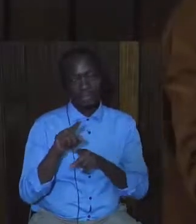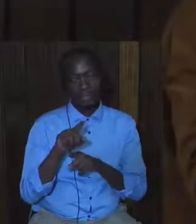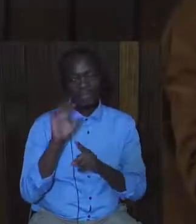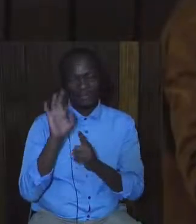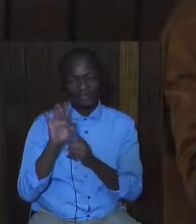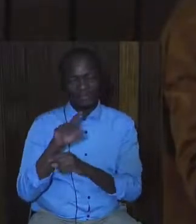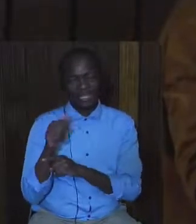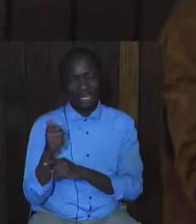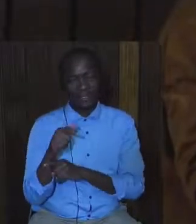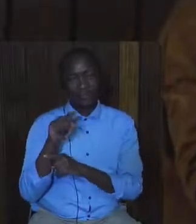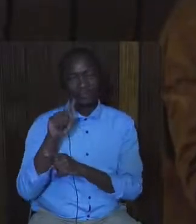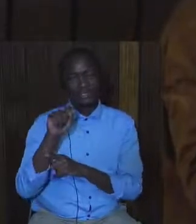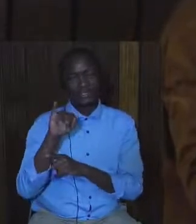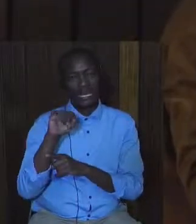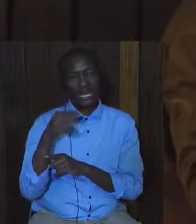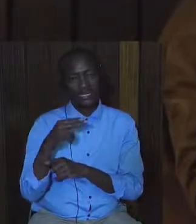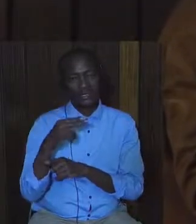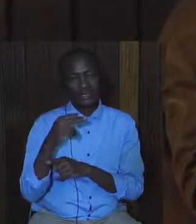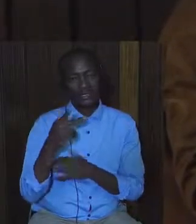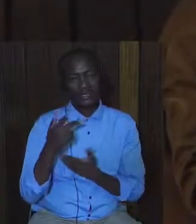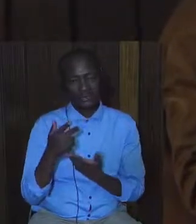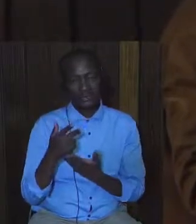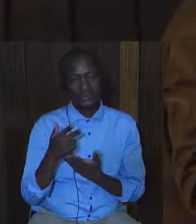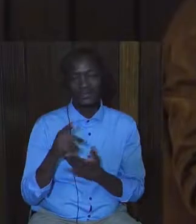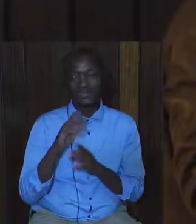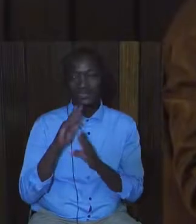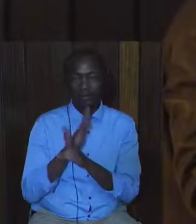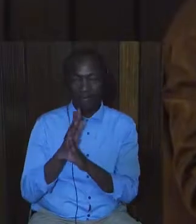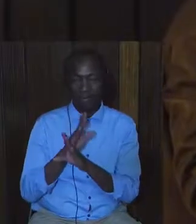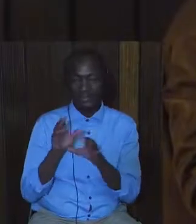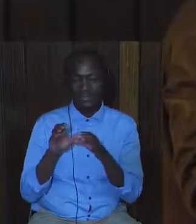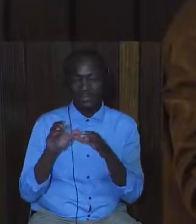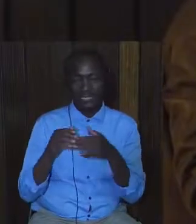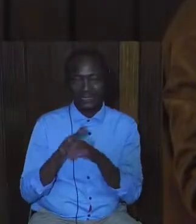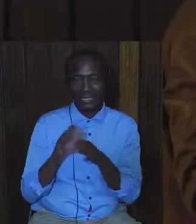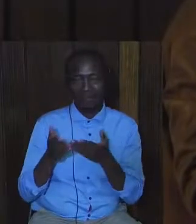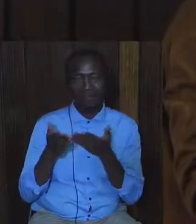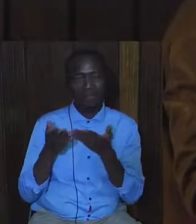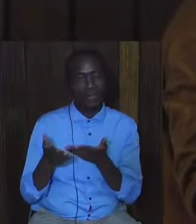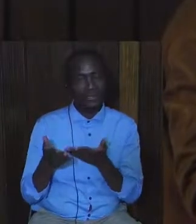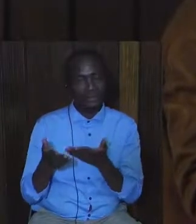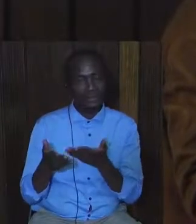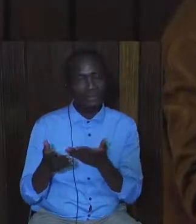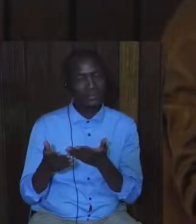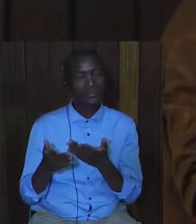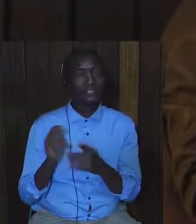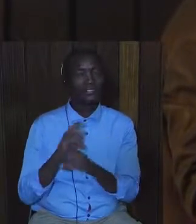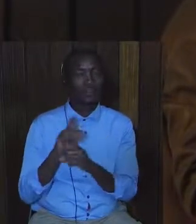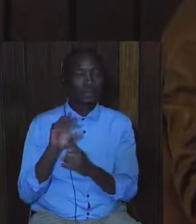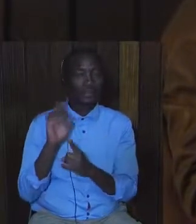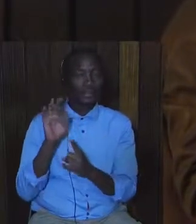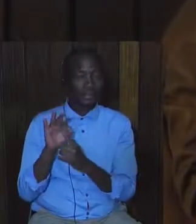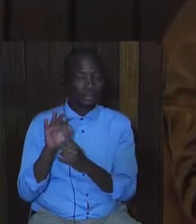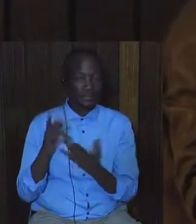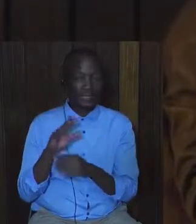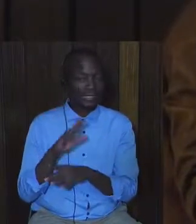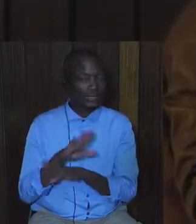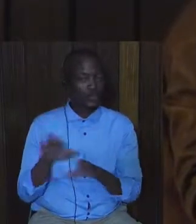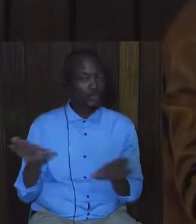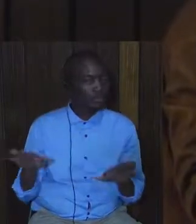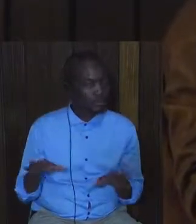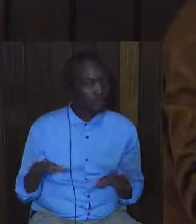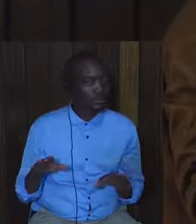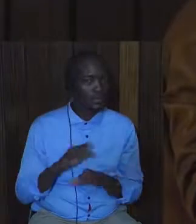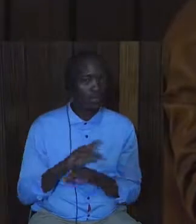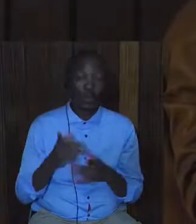TIH, and were these PSPs, these private sector providers, sourced specifically for the TIH? Chair, they were not.